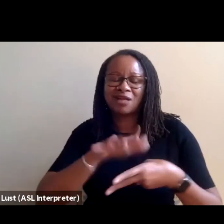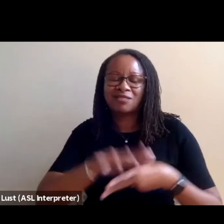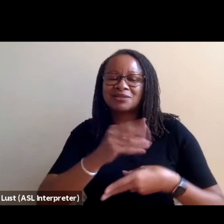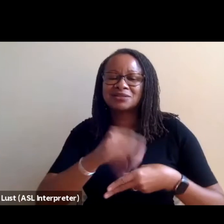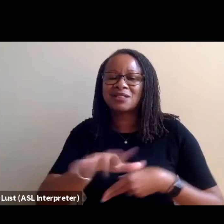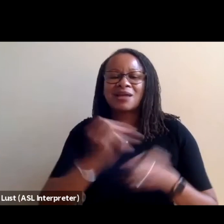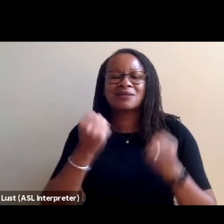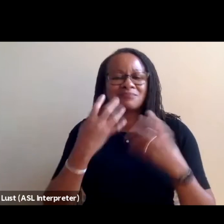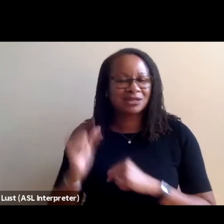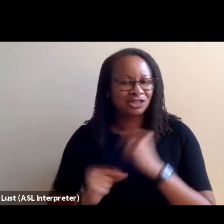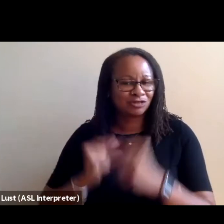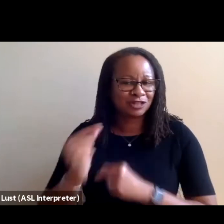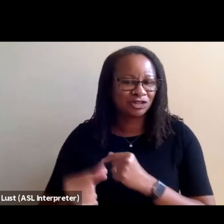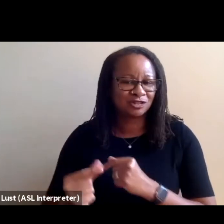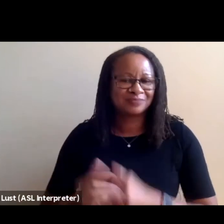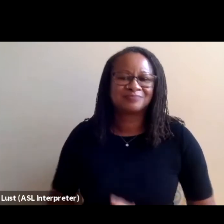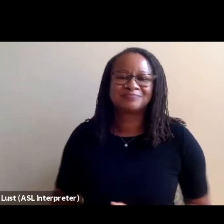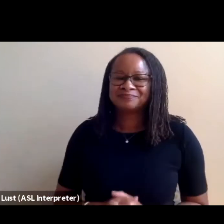generations.